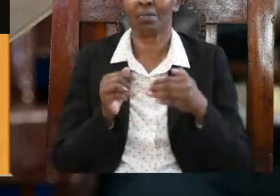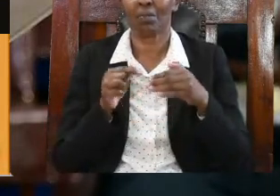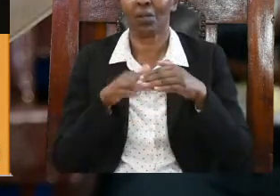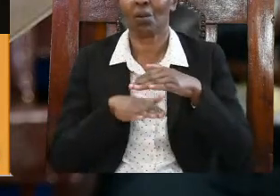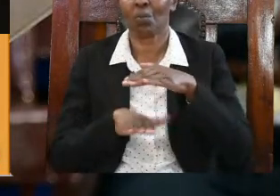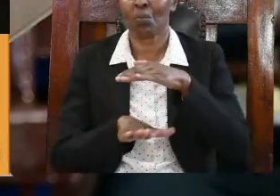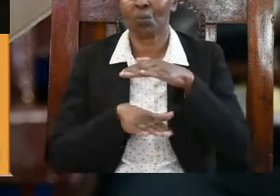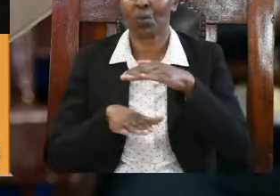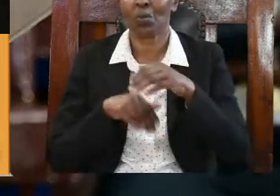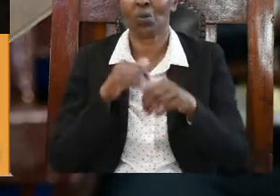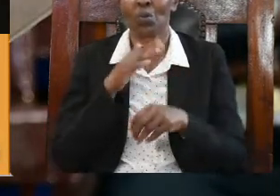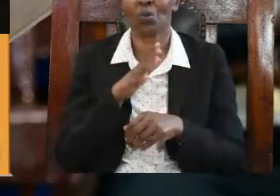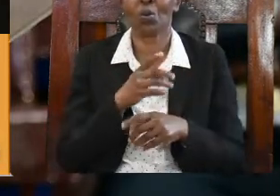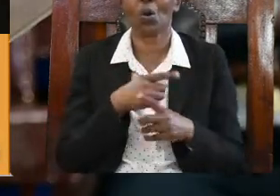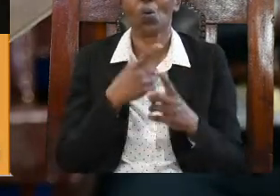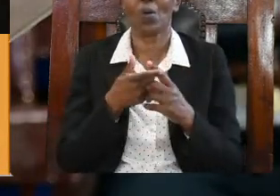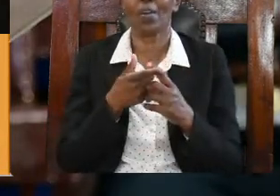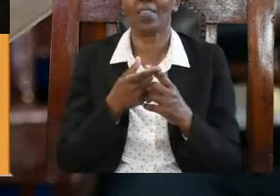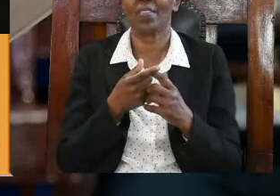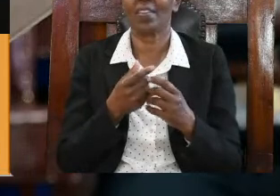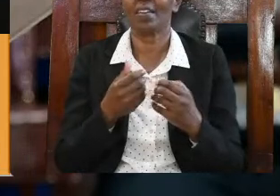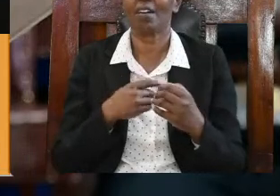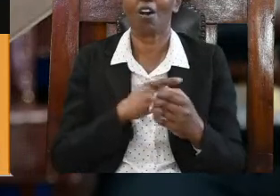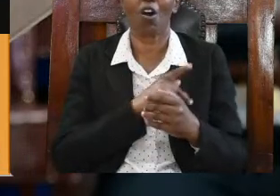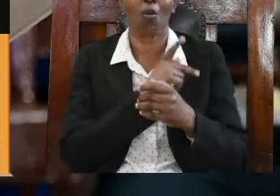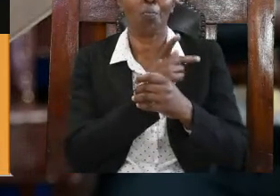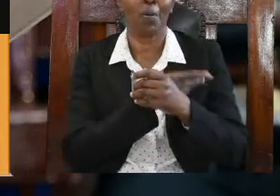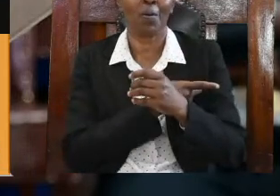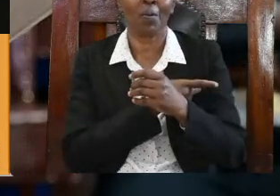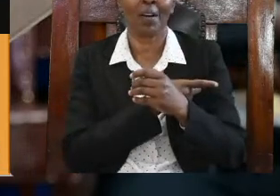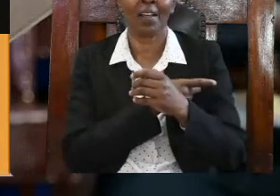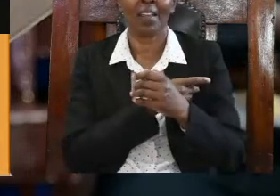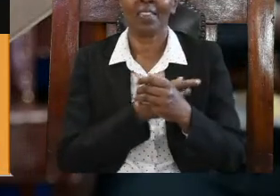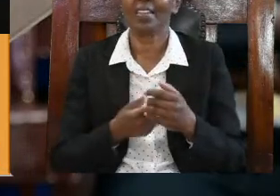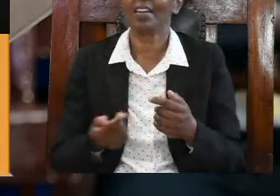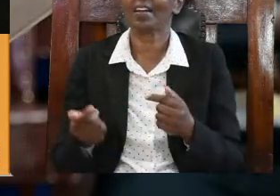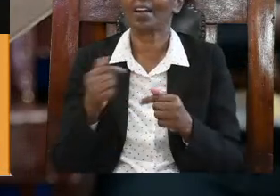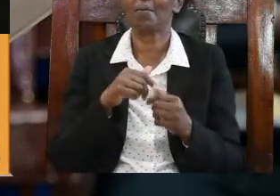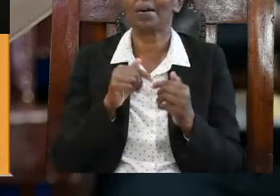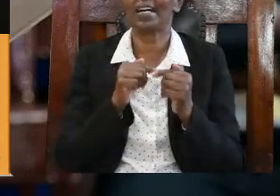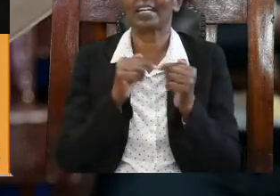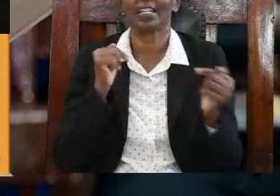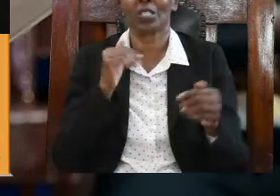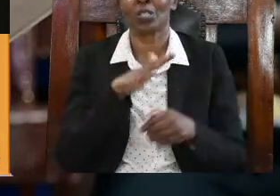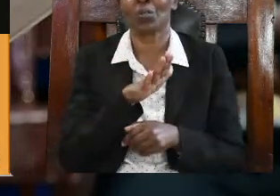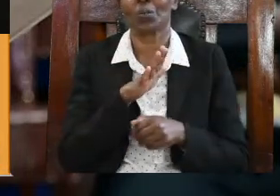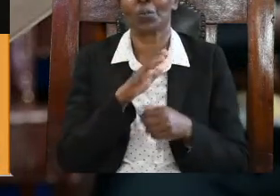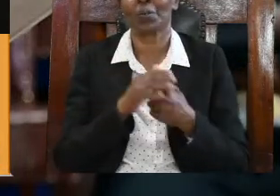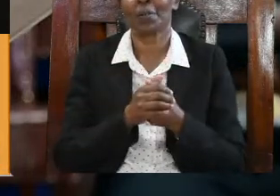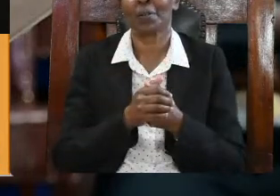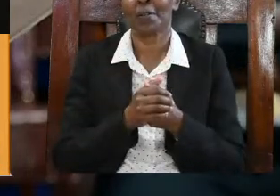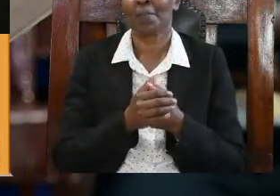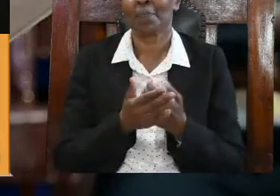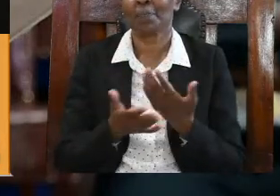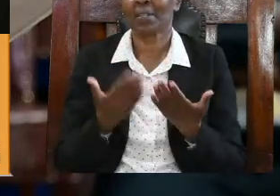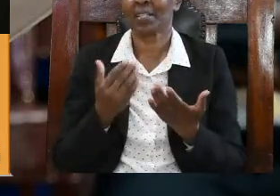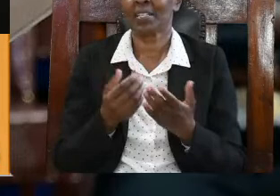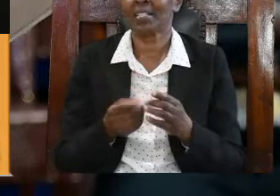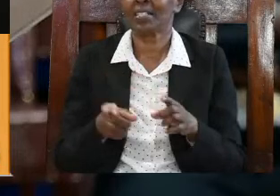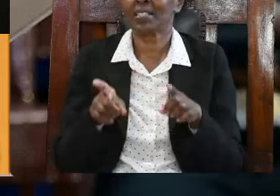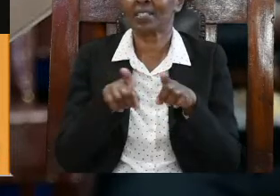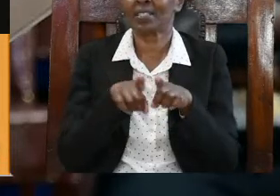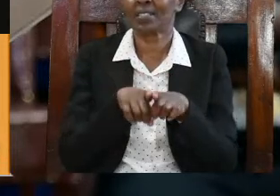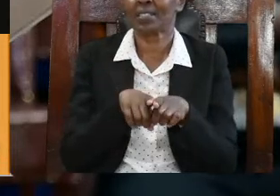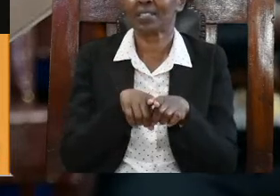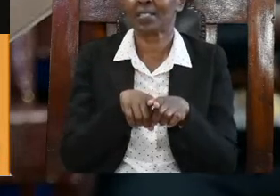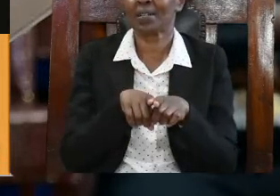but once they're given power, they turn all around because of the title. You are maybe the same in terms of